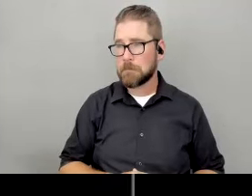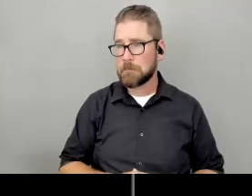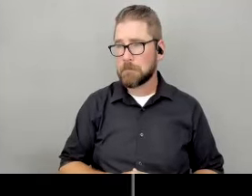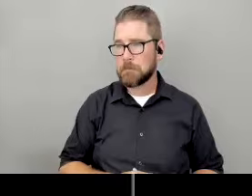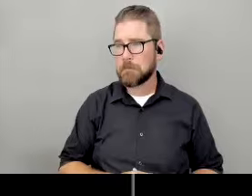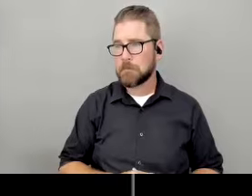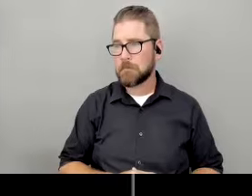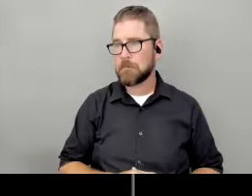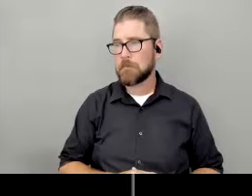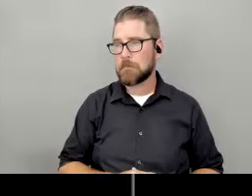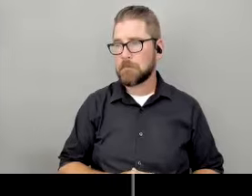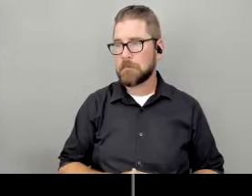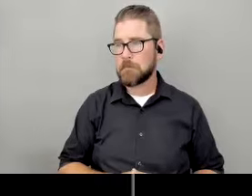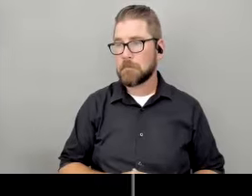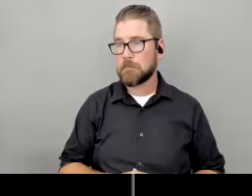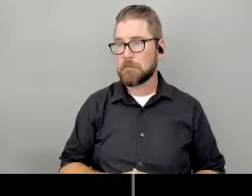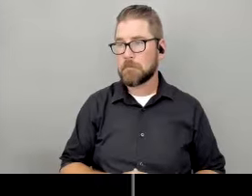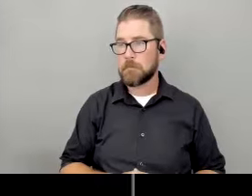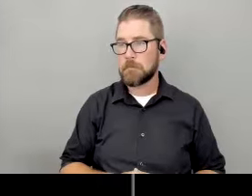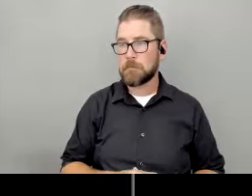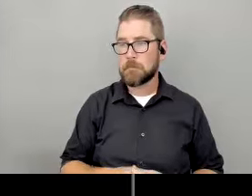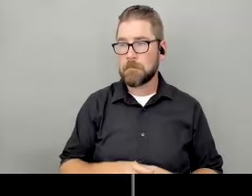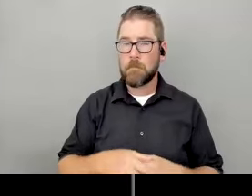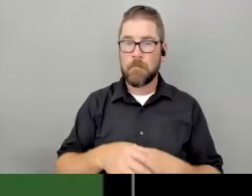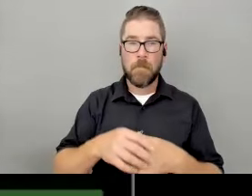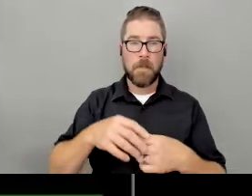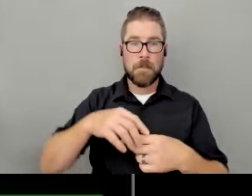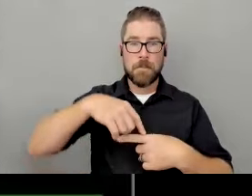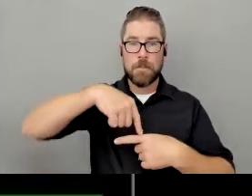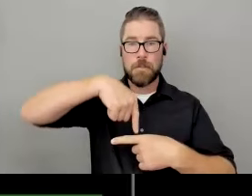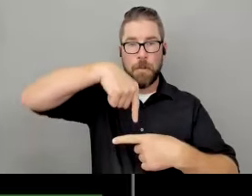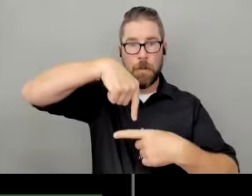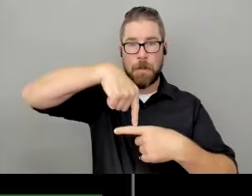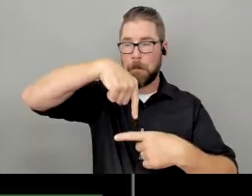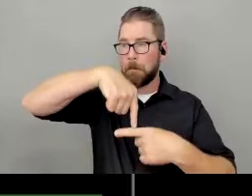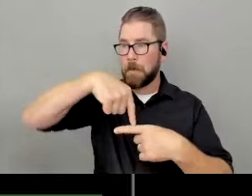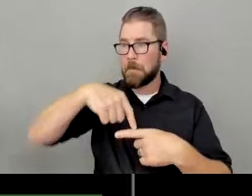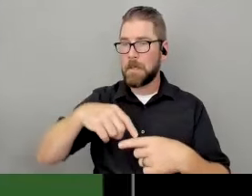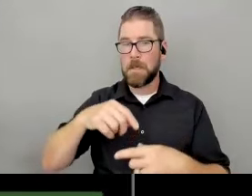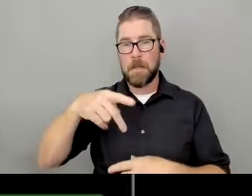So my perpendicular plate and vomer.